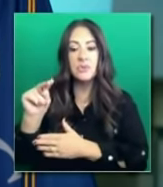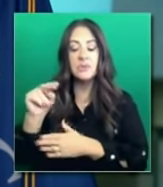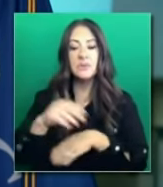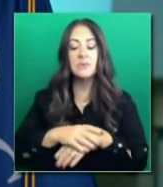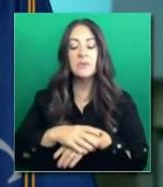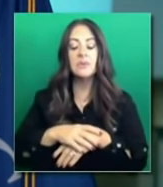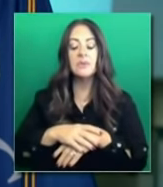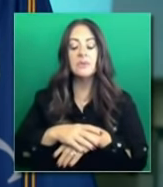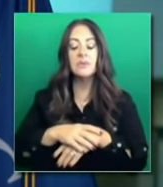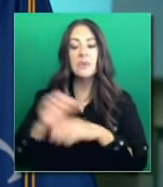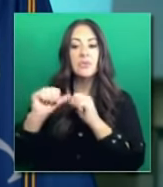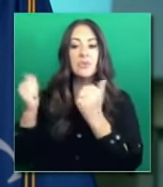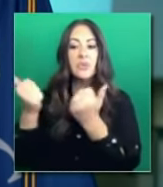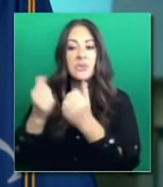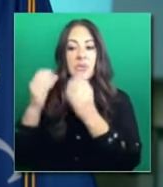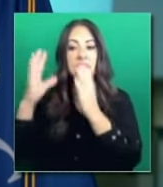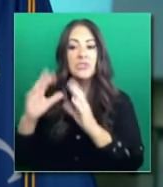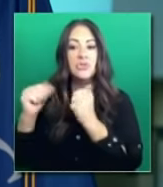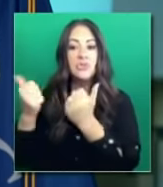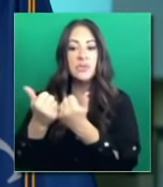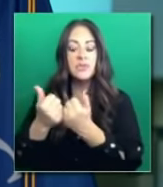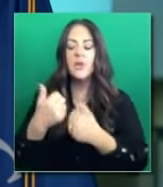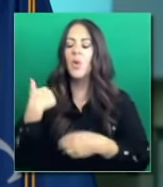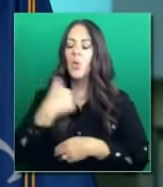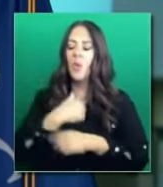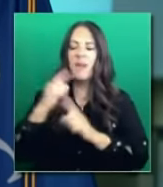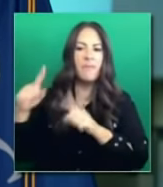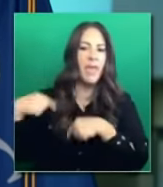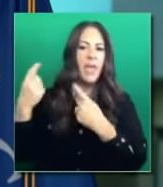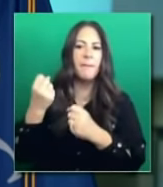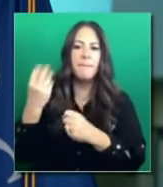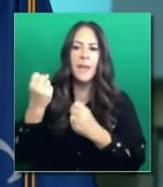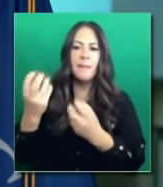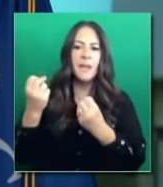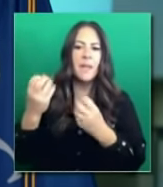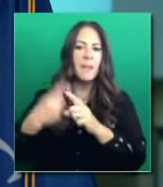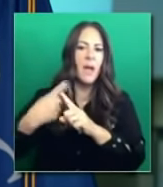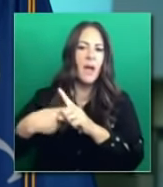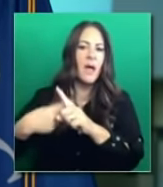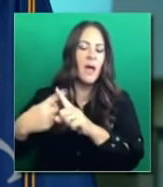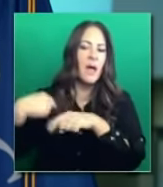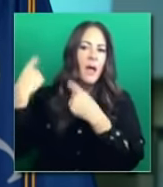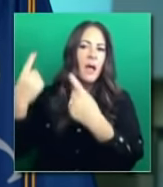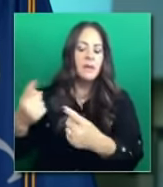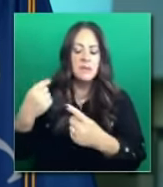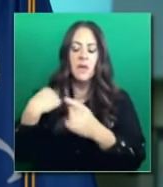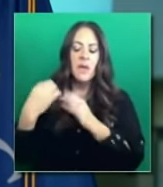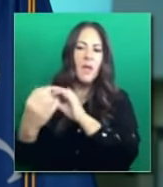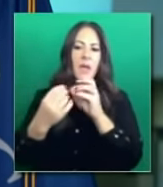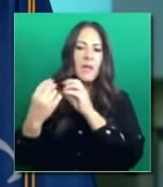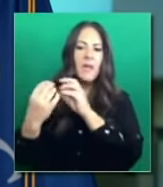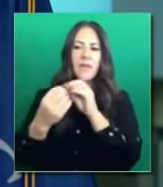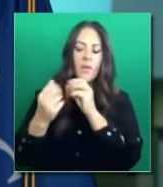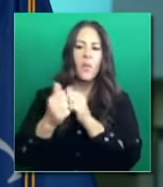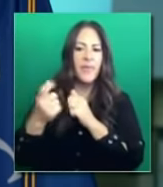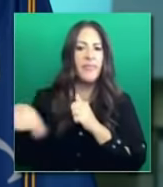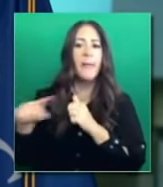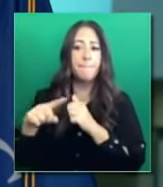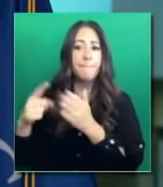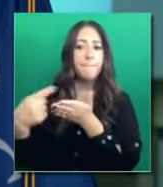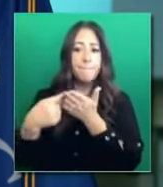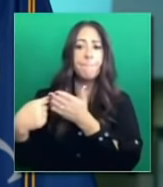number of conversations over the course of many, many months, but notably over the course of the last many, many weeks. And we